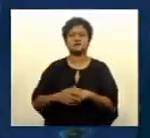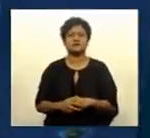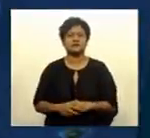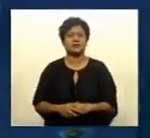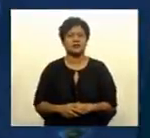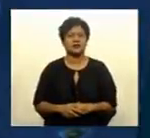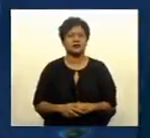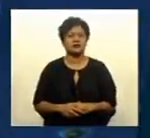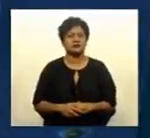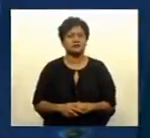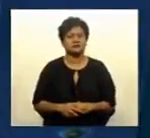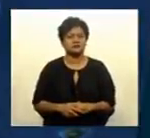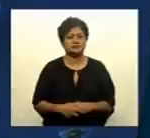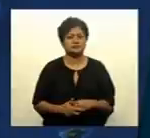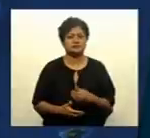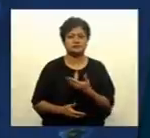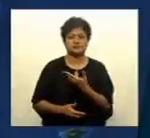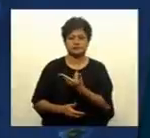have been